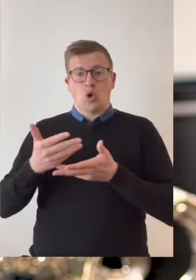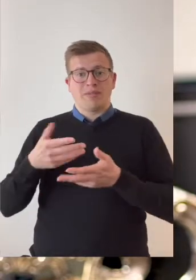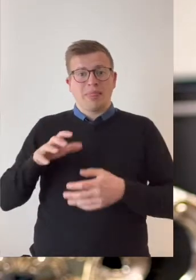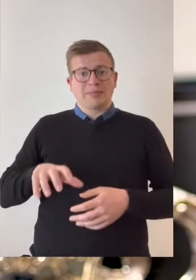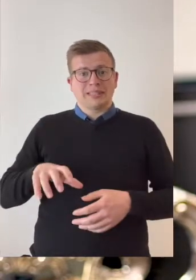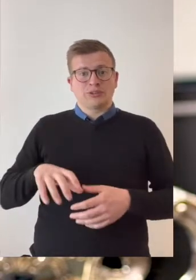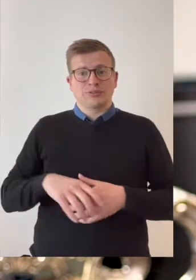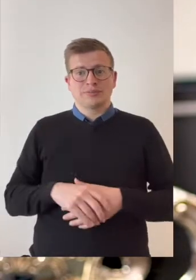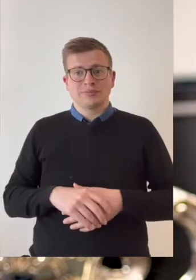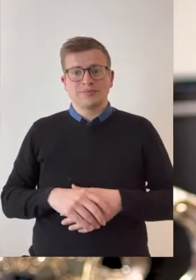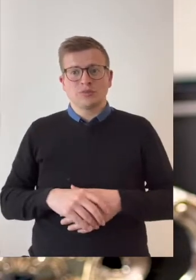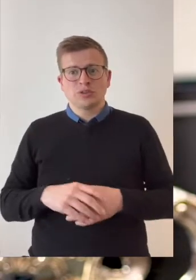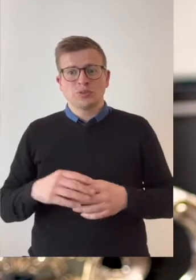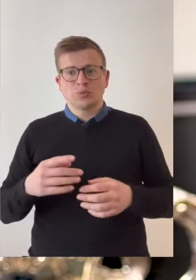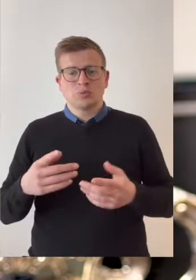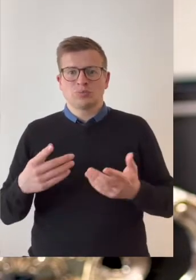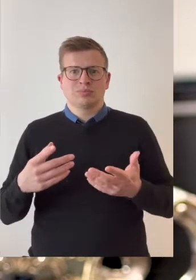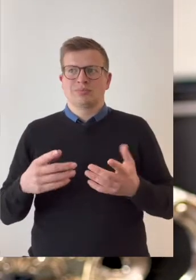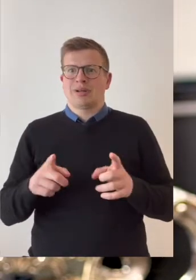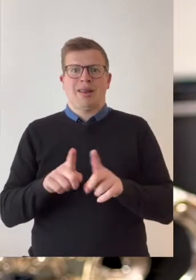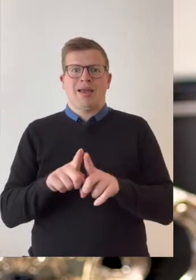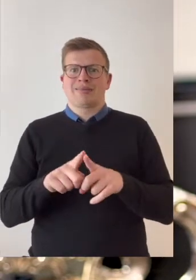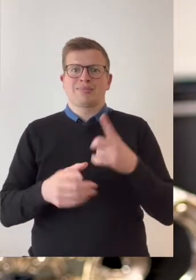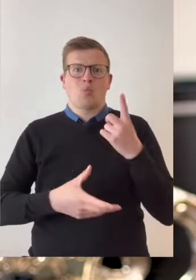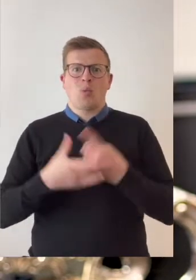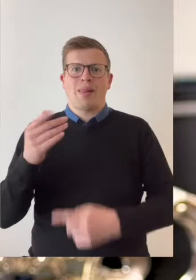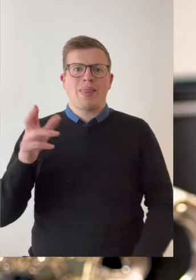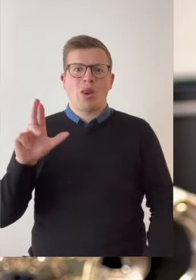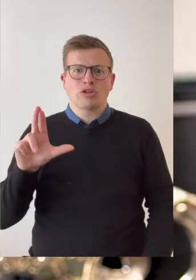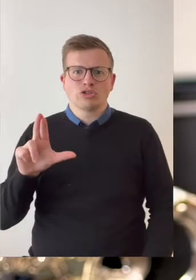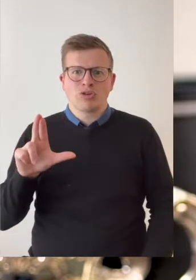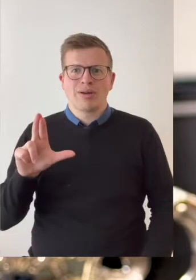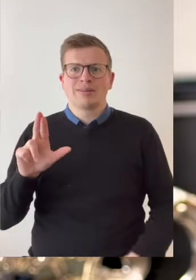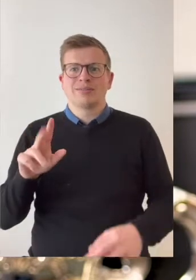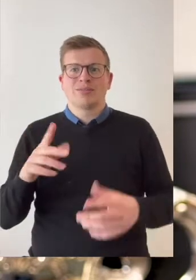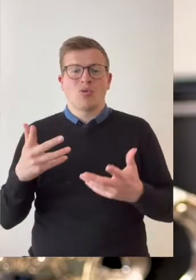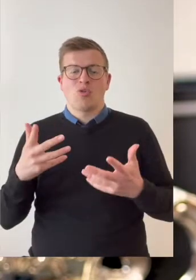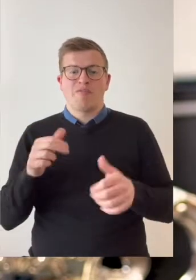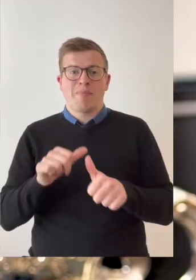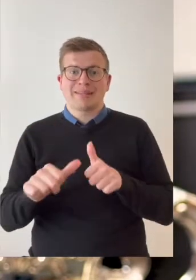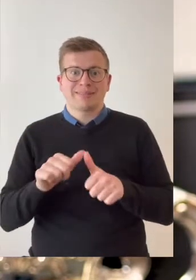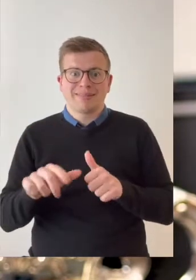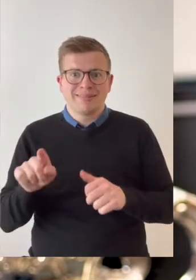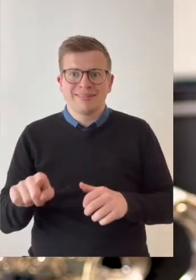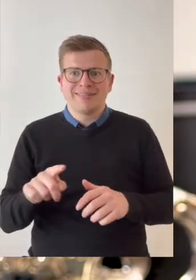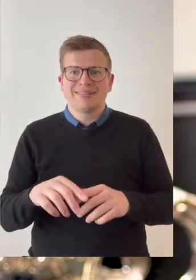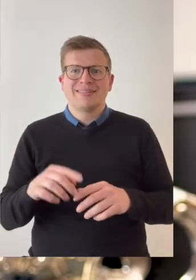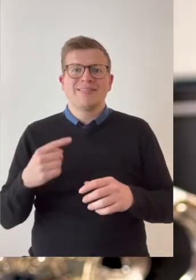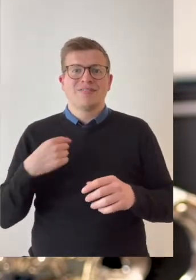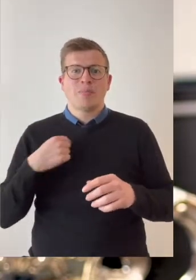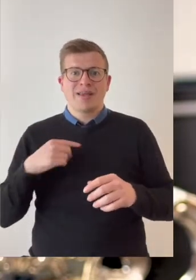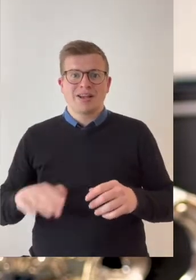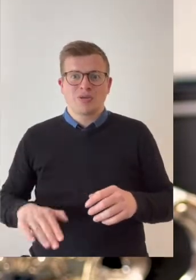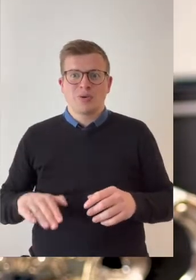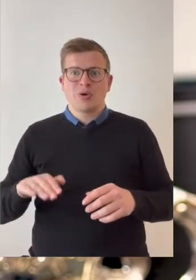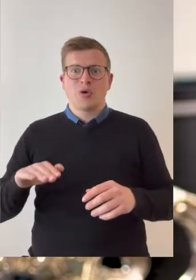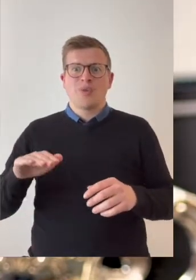position, which was like winning the lottery, I think, or even better. For me, coming up,